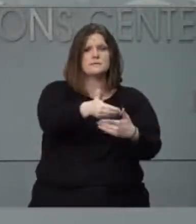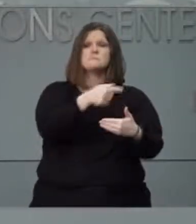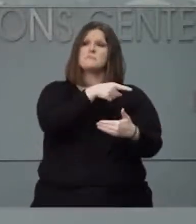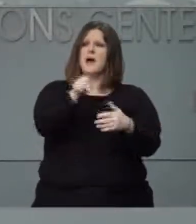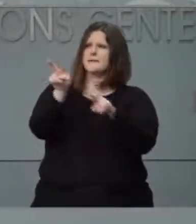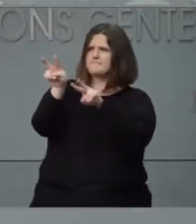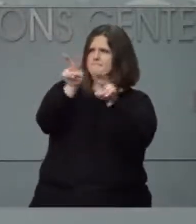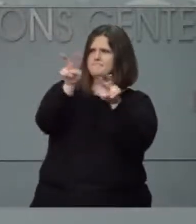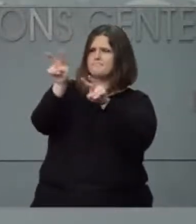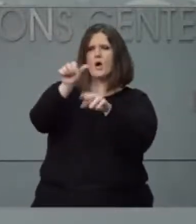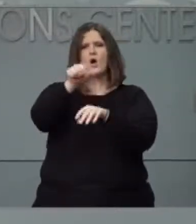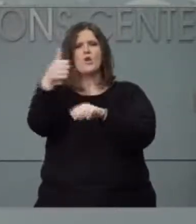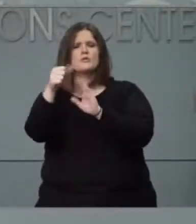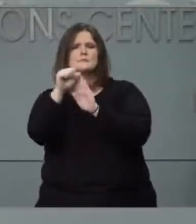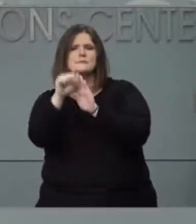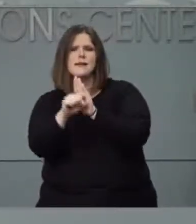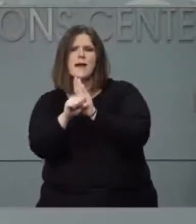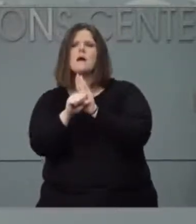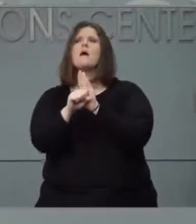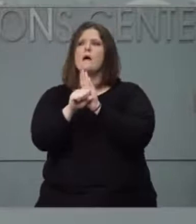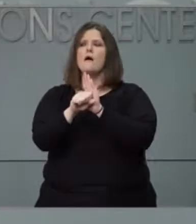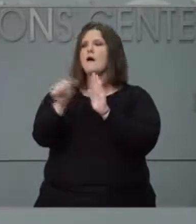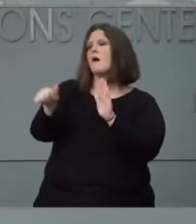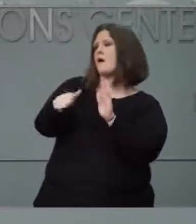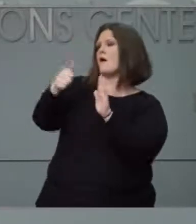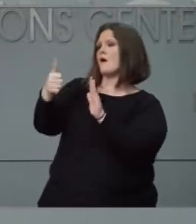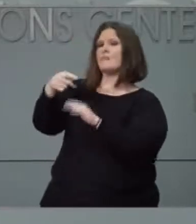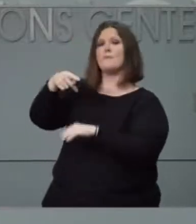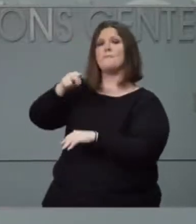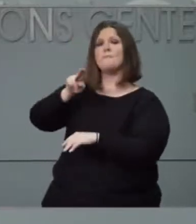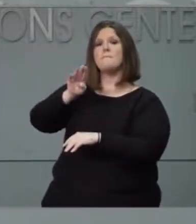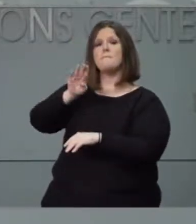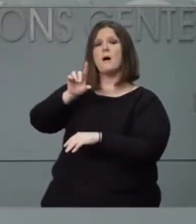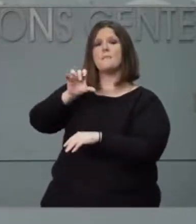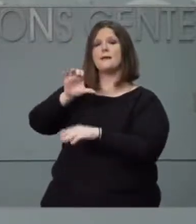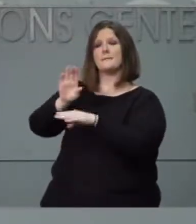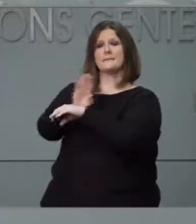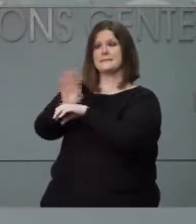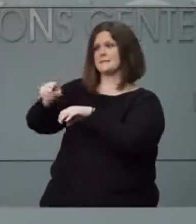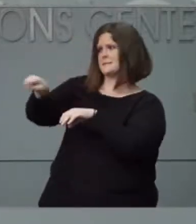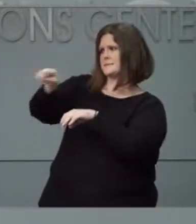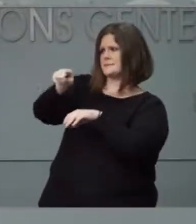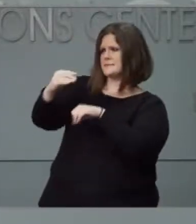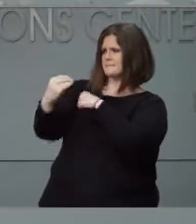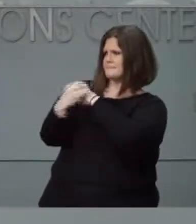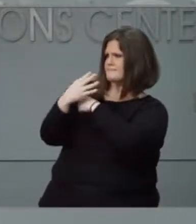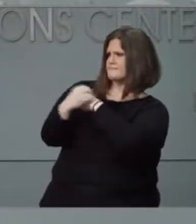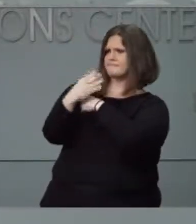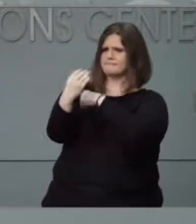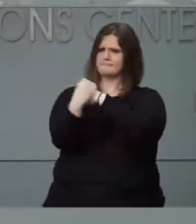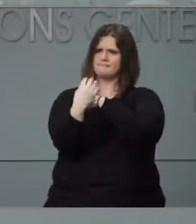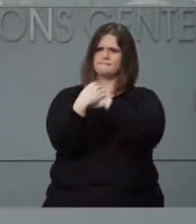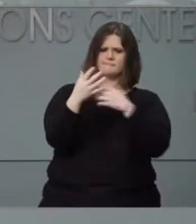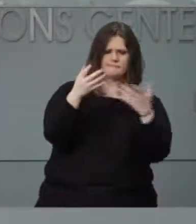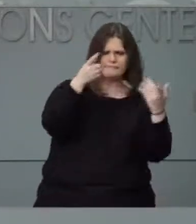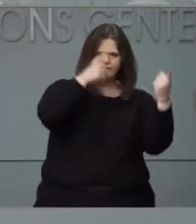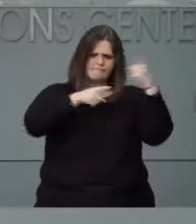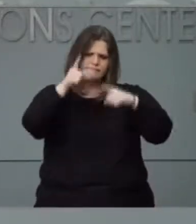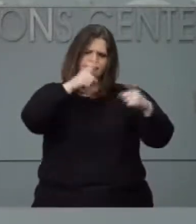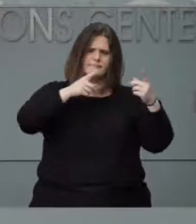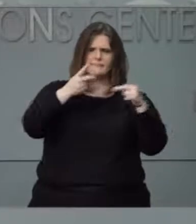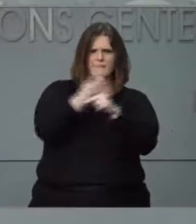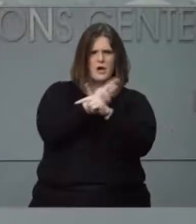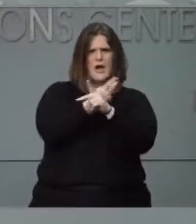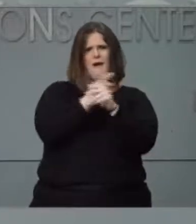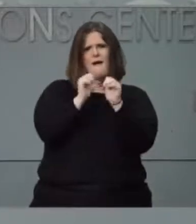from some of our other public sector partners, and we are giving more guidance in order to better target that work. We want to make